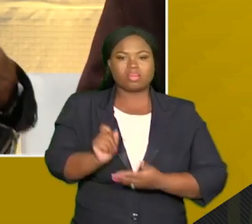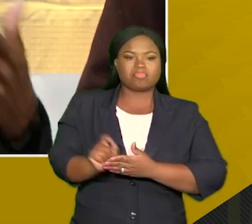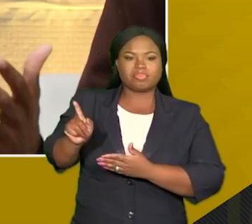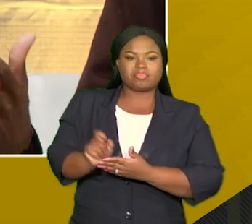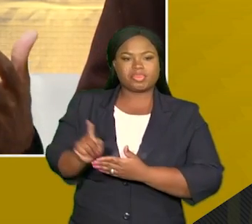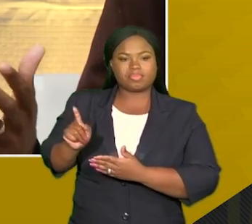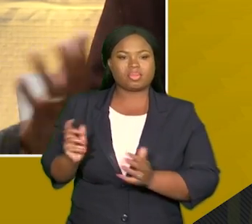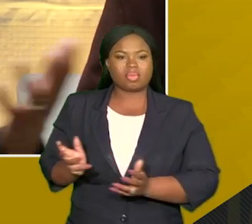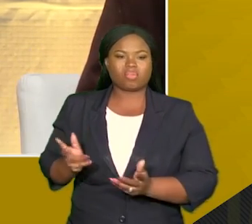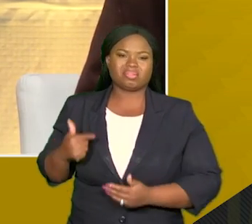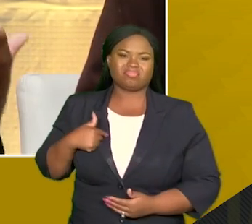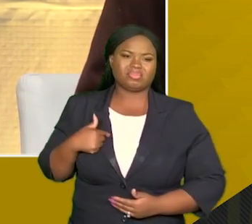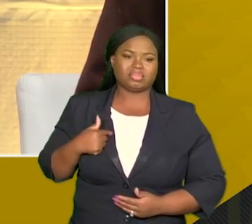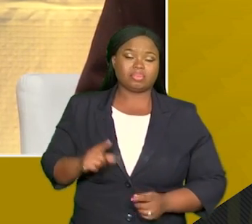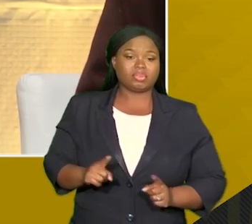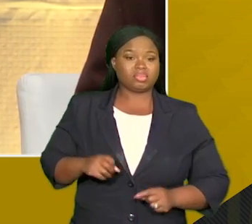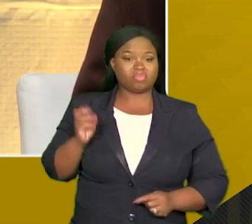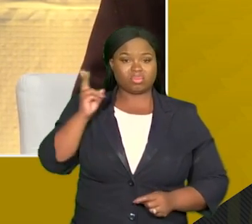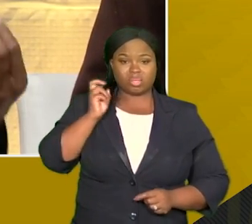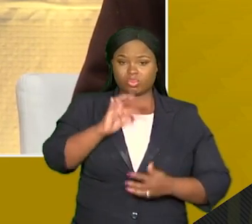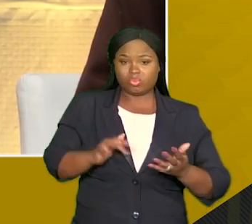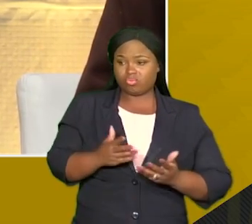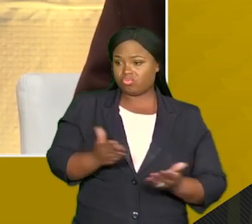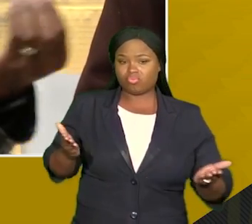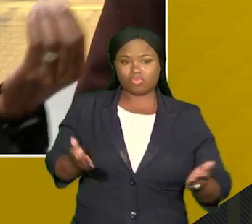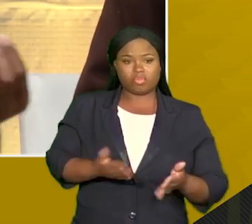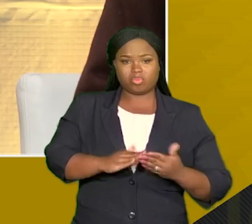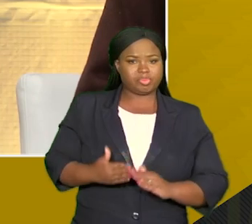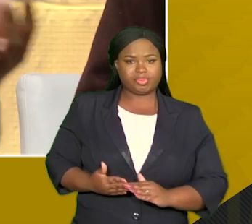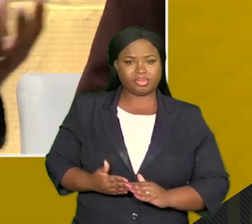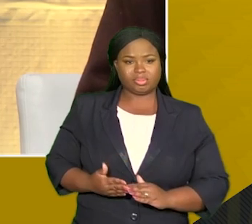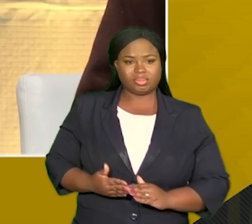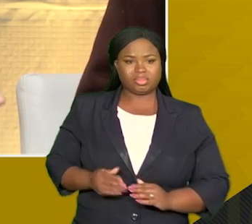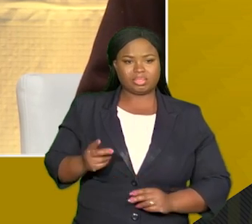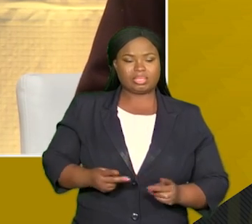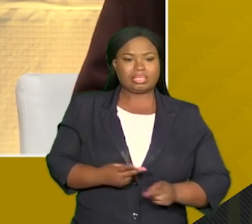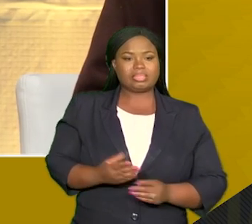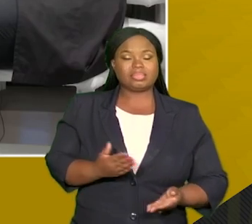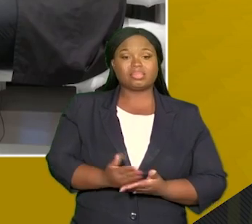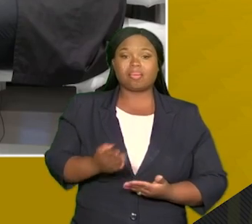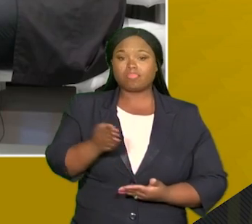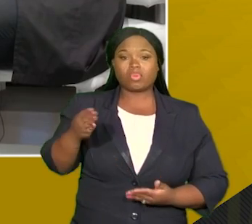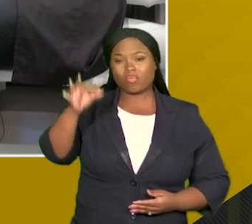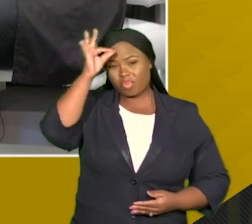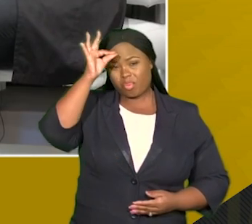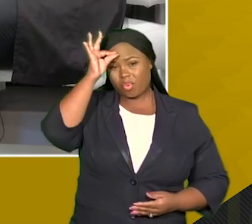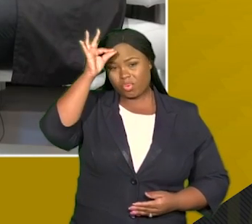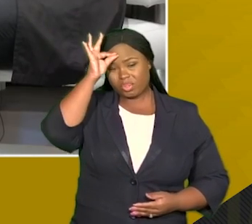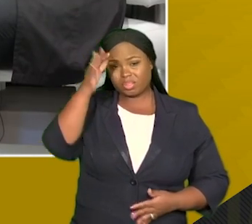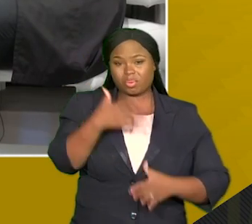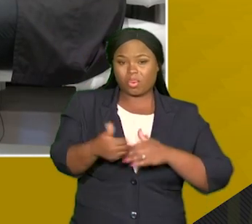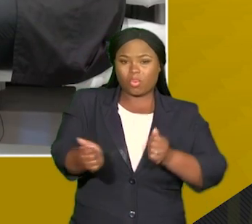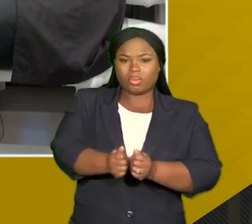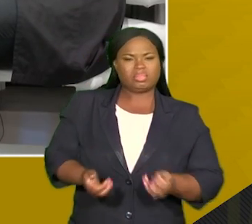of encouragement. Mm. But having to hear such stories from the communities, from the very police, that our